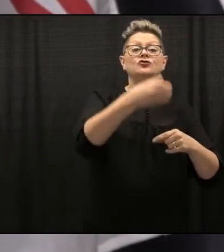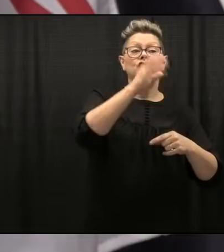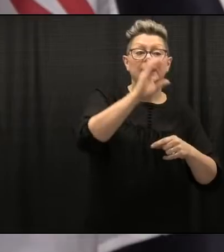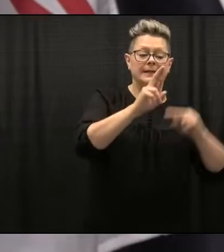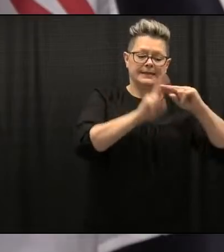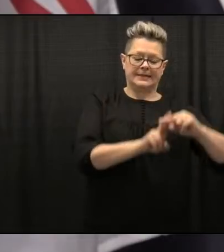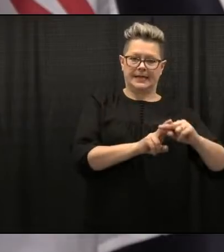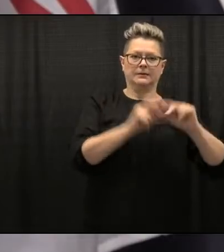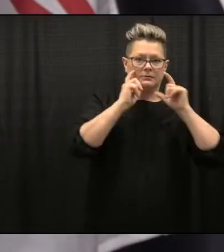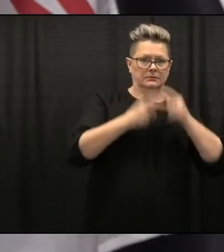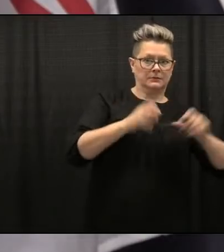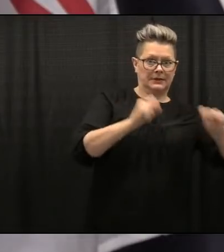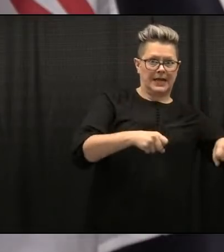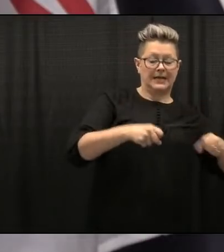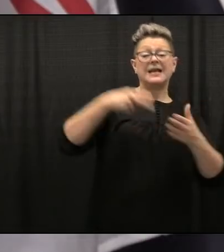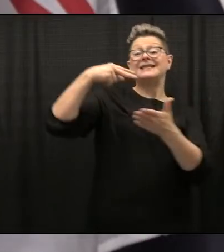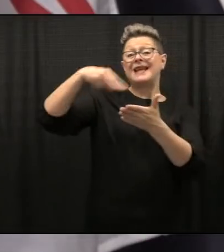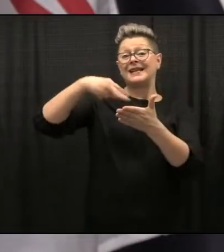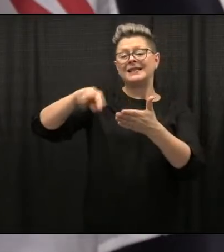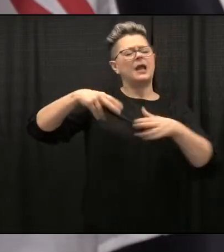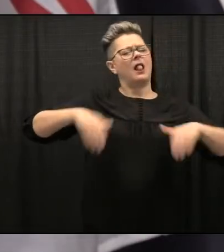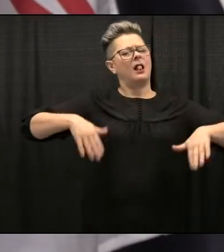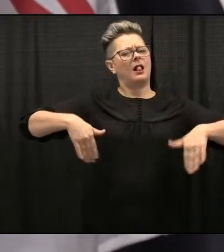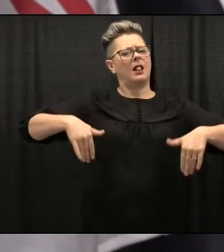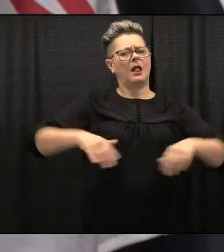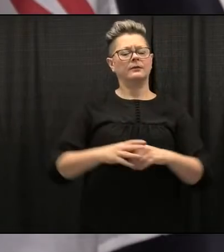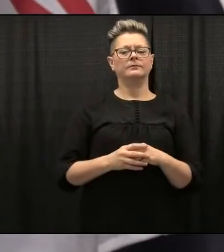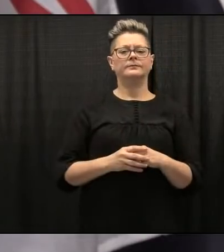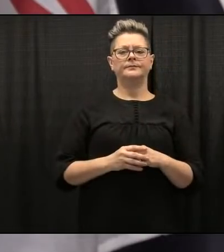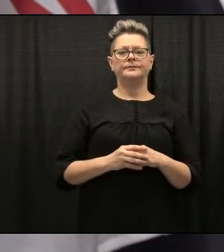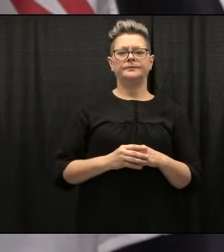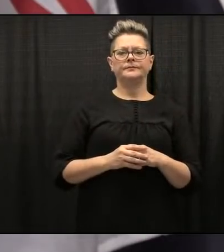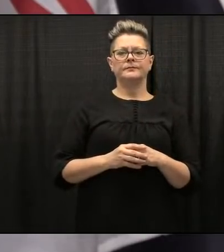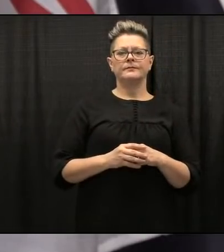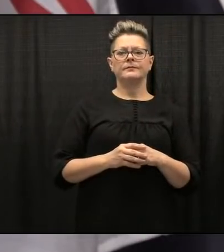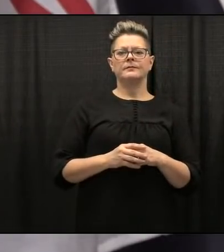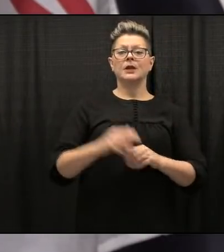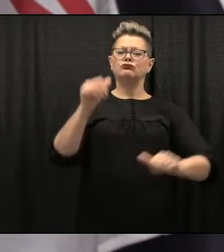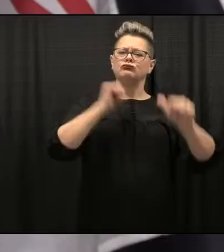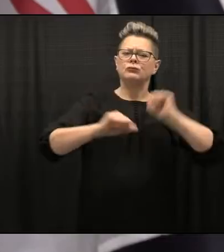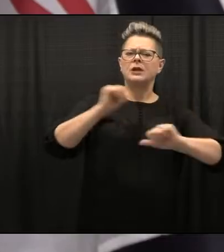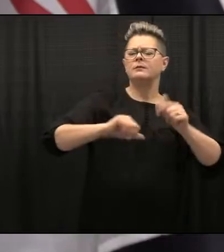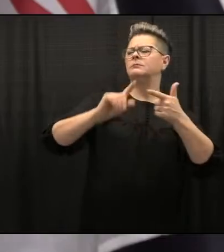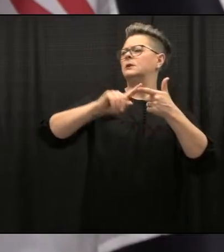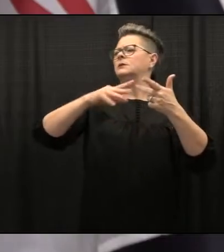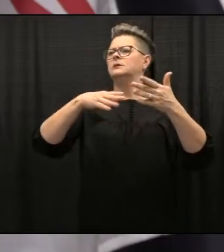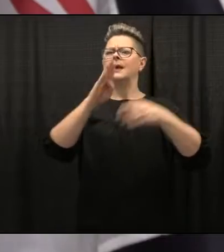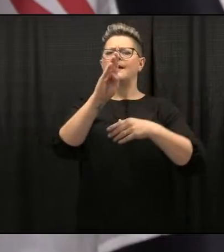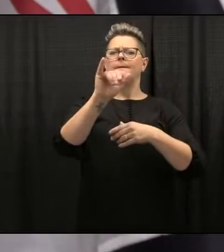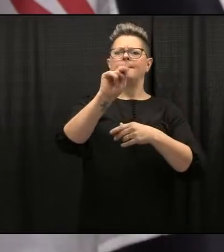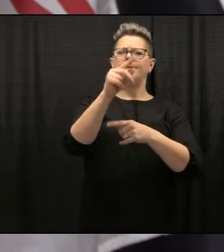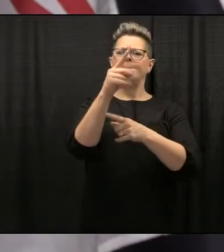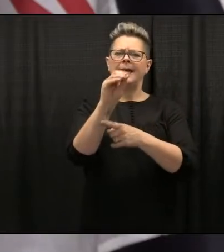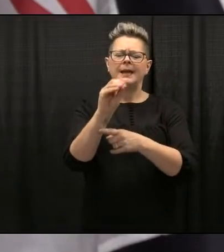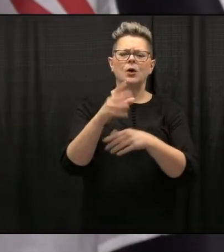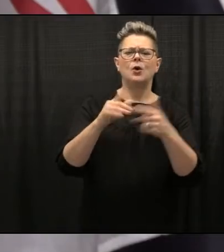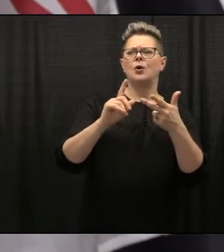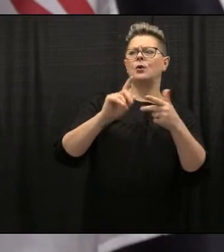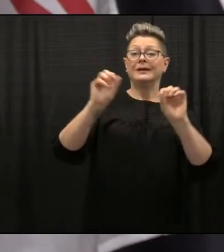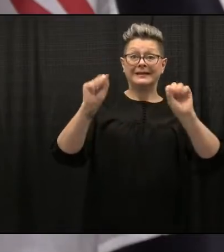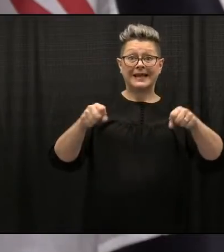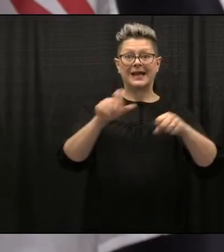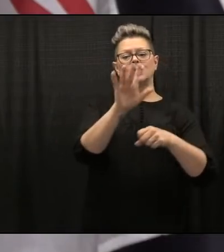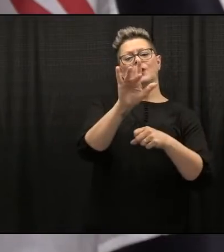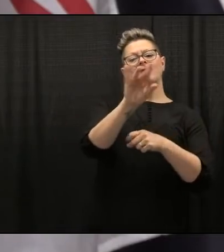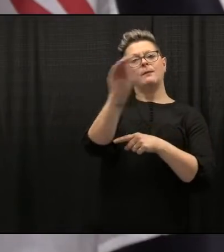seated. Dance floors will not be permitted at this time. Cinemas, performance spaces, and bingo halls can open at 50 people or